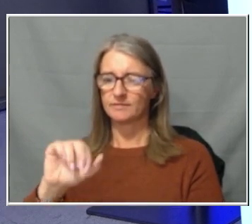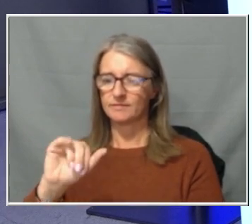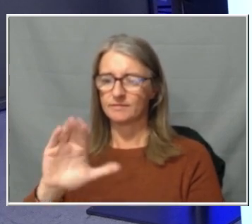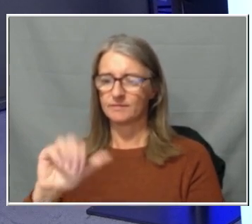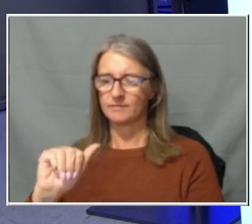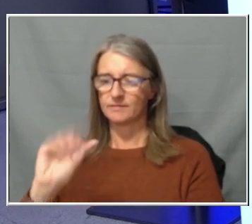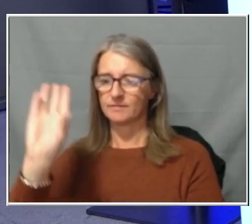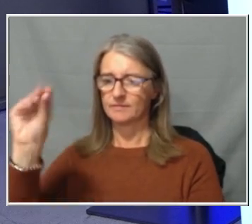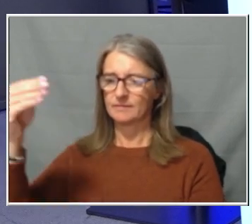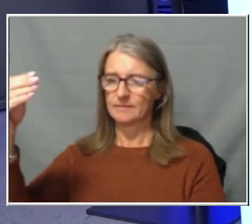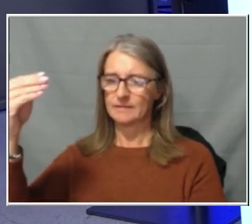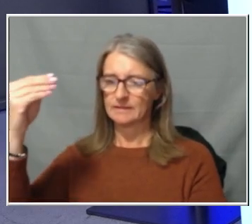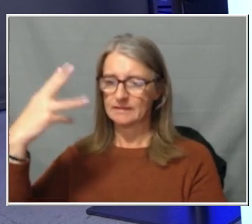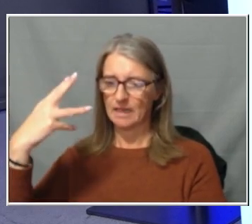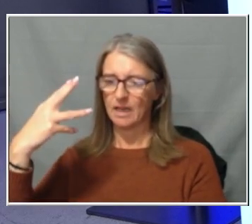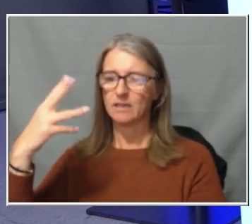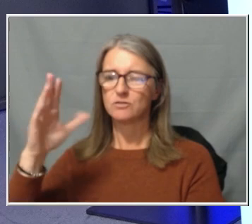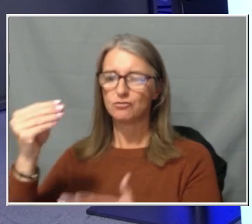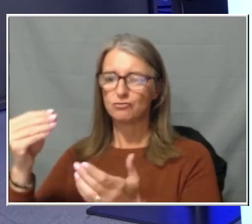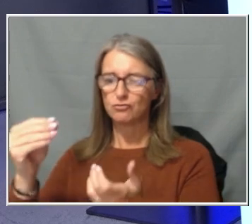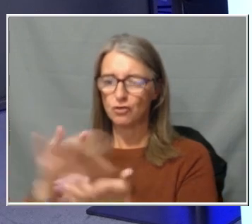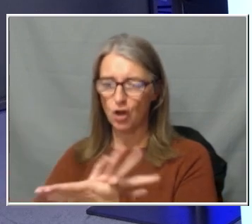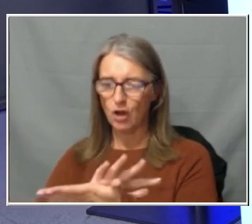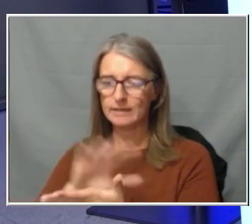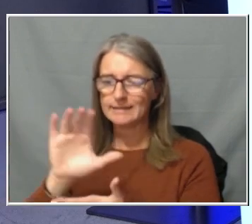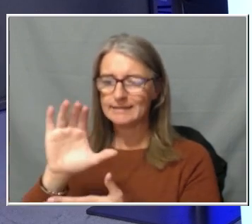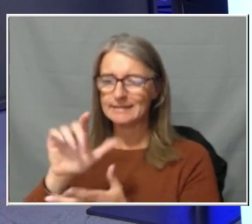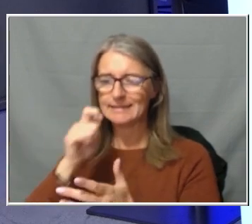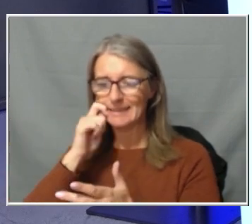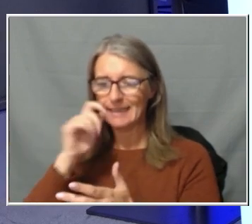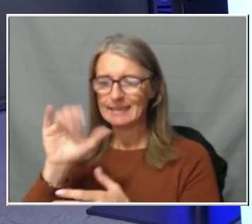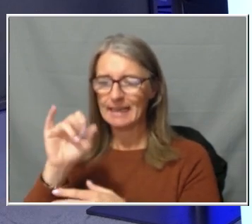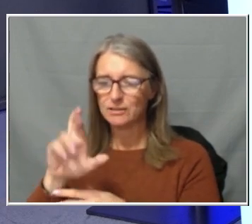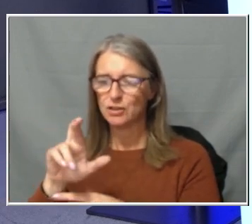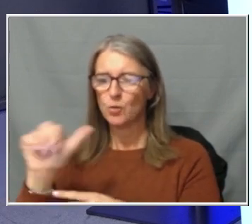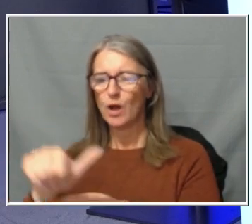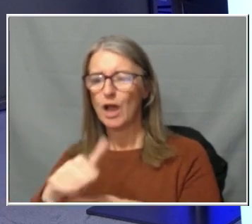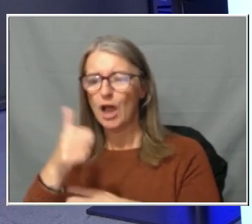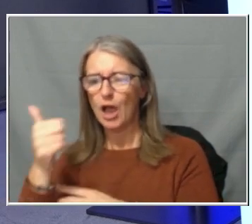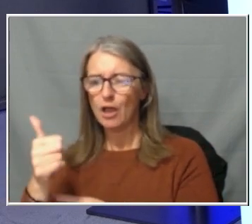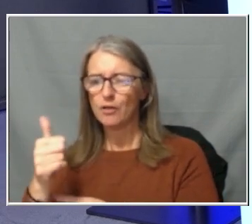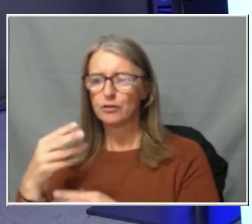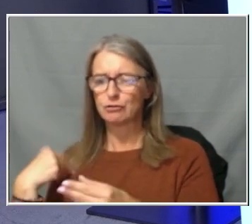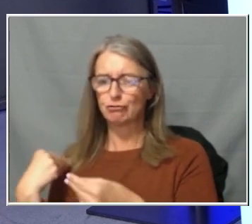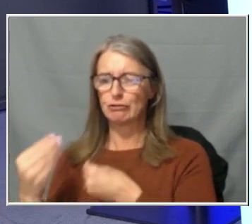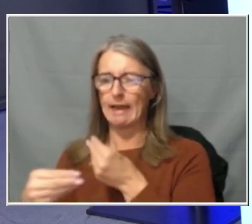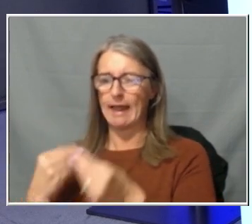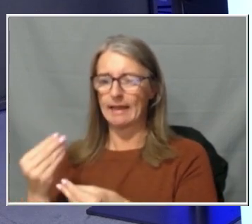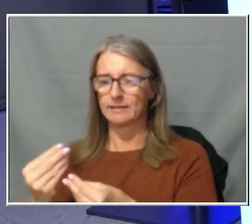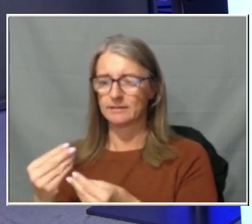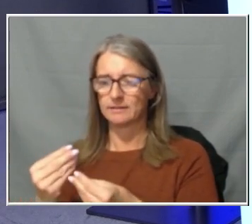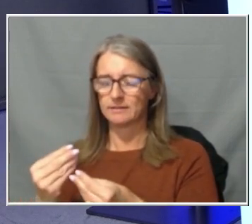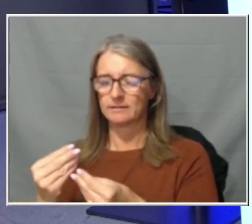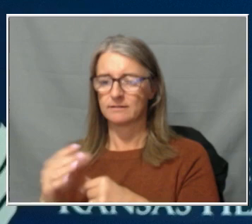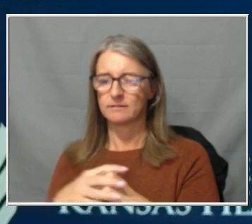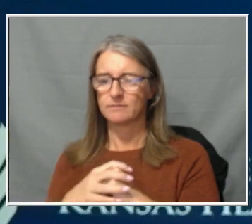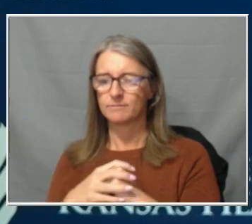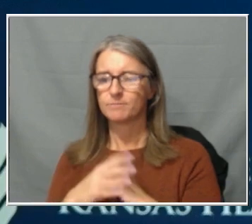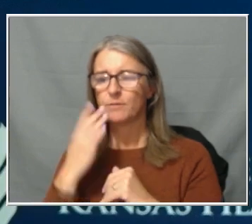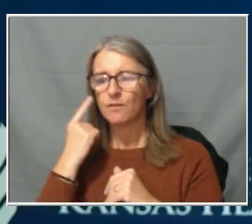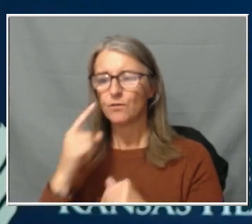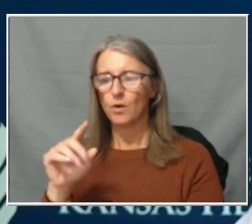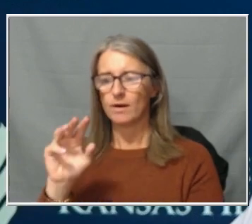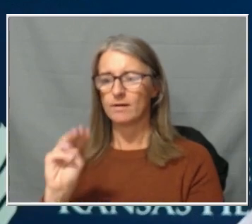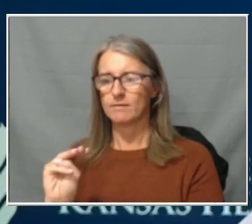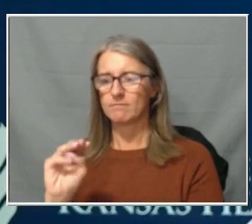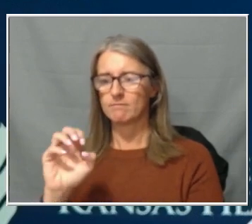sun cause skin cancer, in particular melanoma? What part does genetics play in it? Yeah, that's a good question. I think for melanoma in